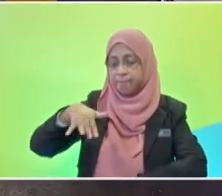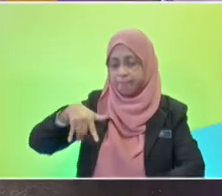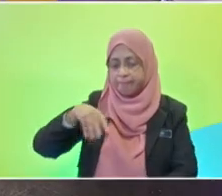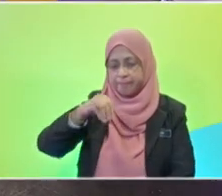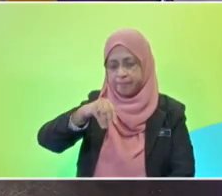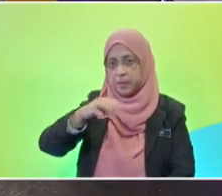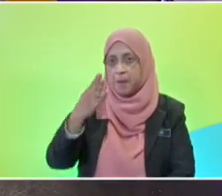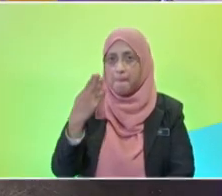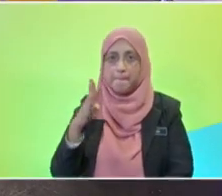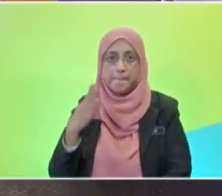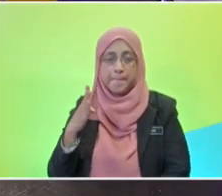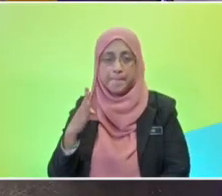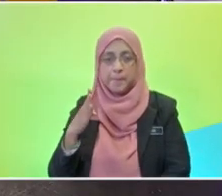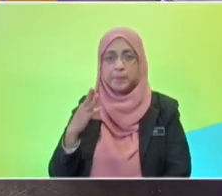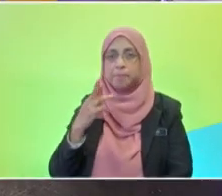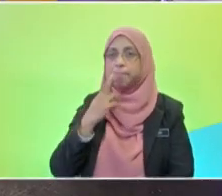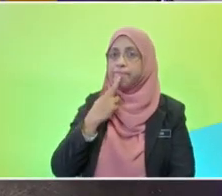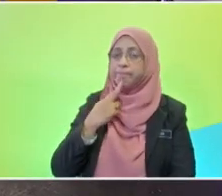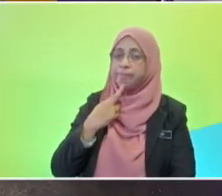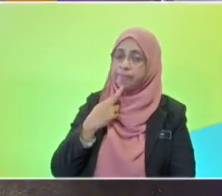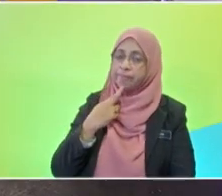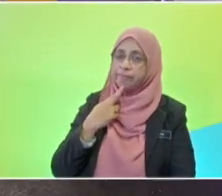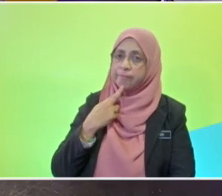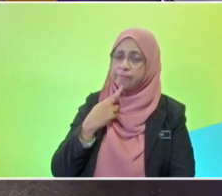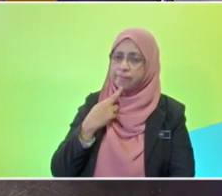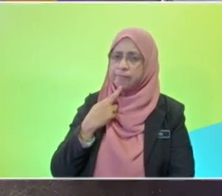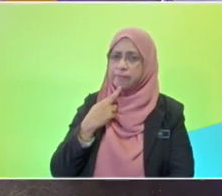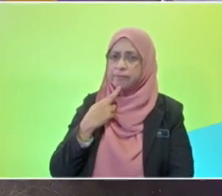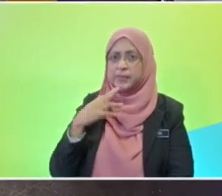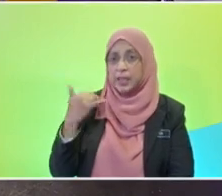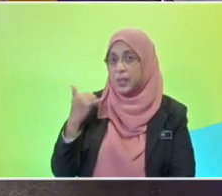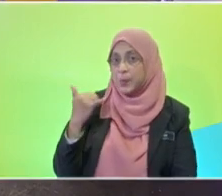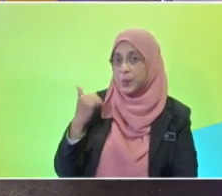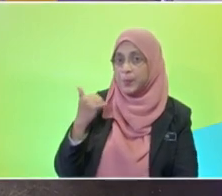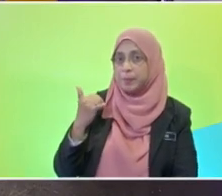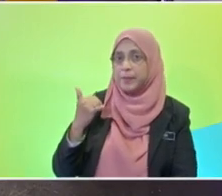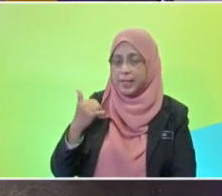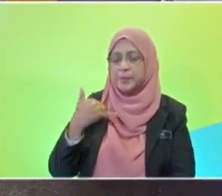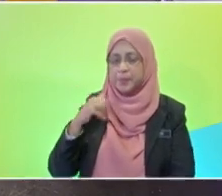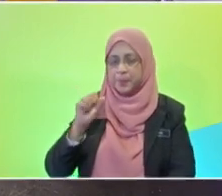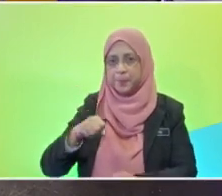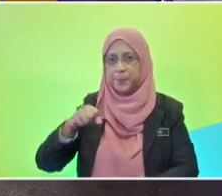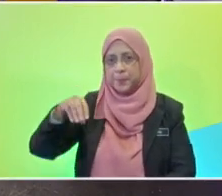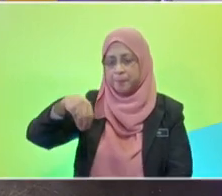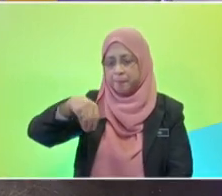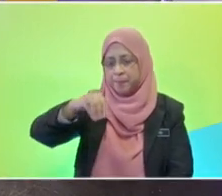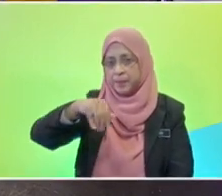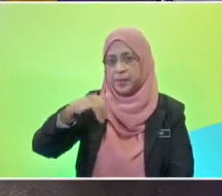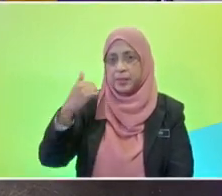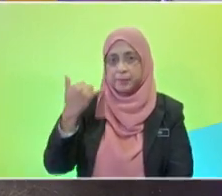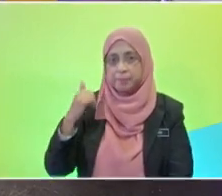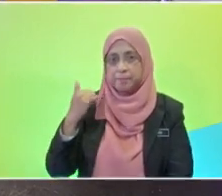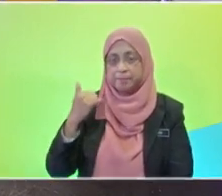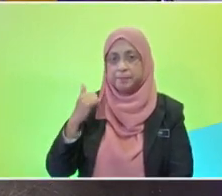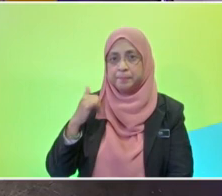have blue, we have red. Teacher, can we go with yellow? Sure, sure. Okay. Where do you want to put the yellow? I want to put the yellow, this one, in